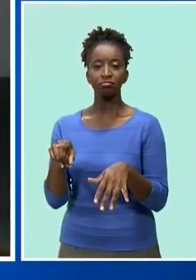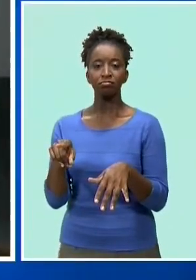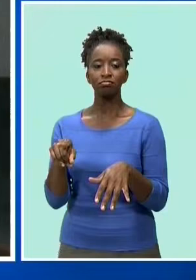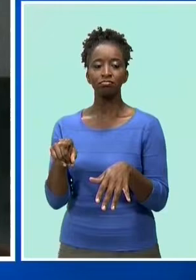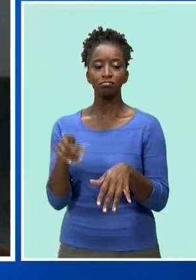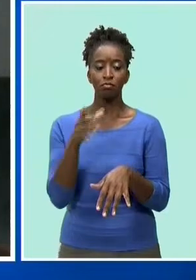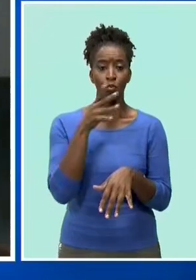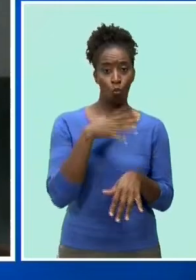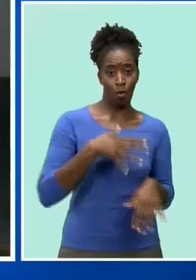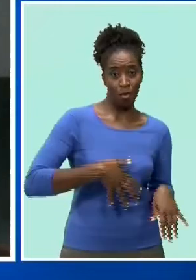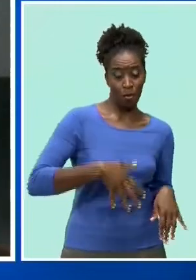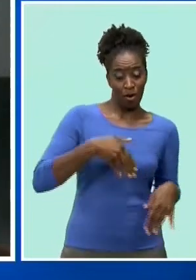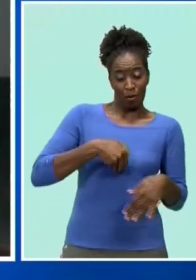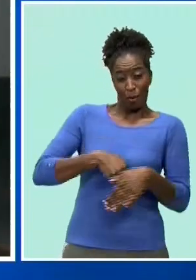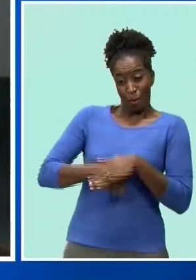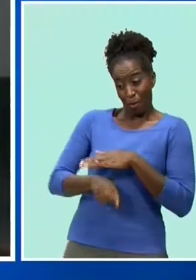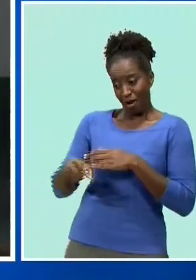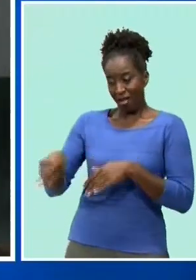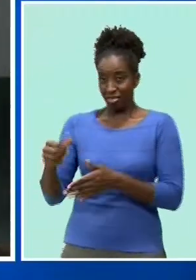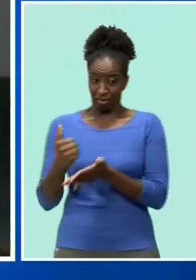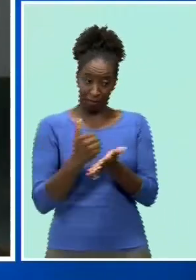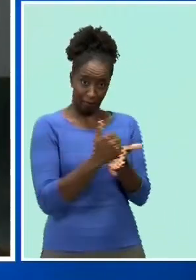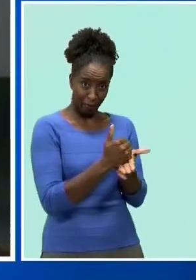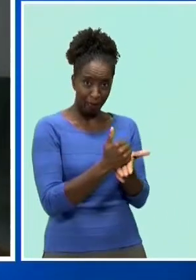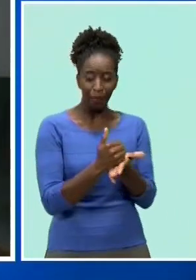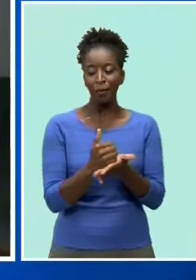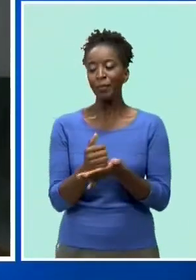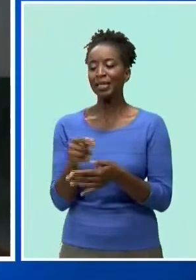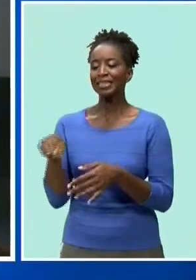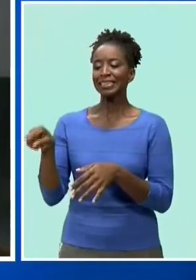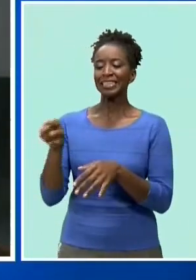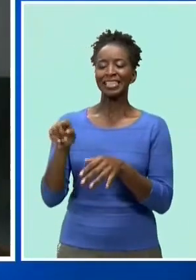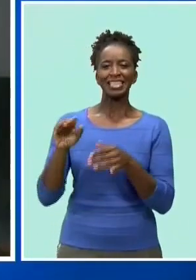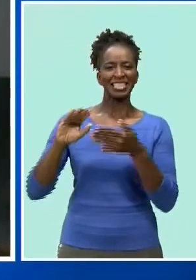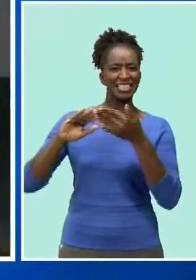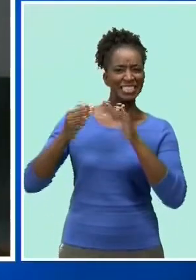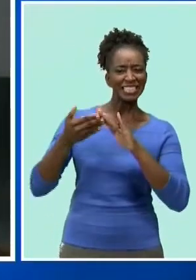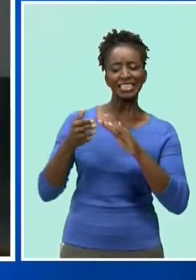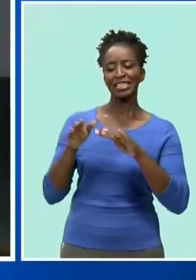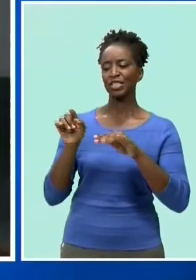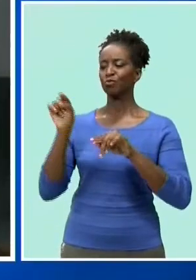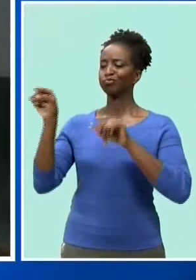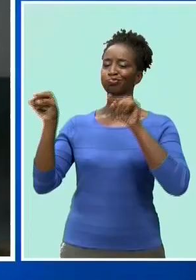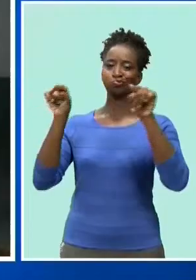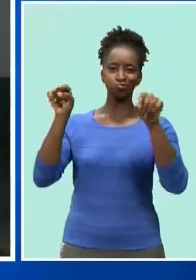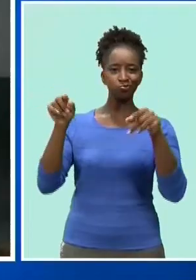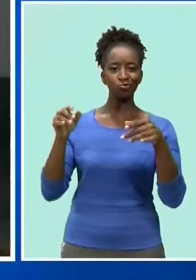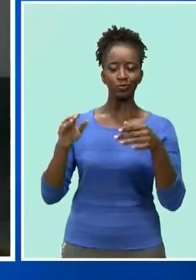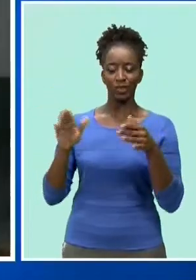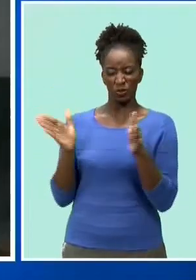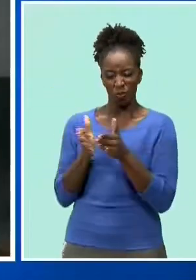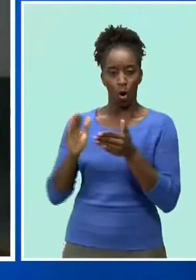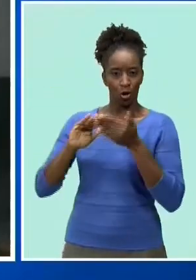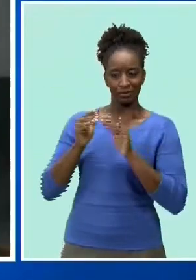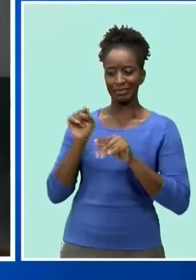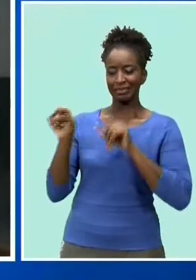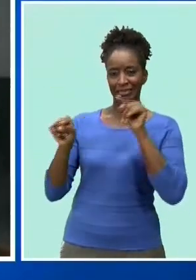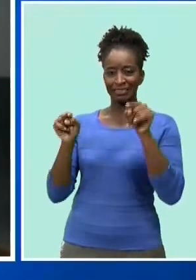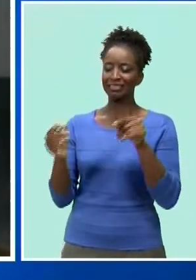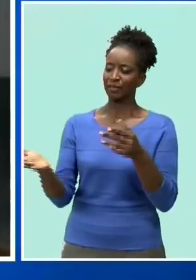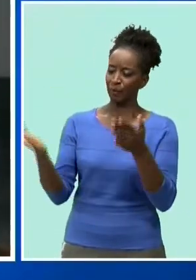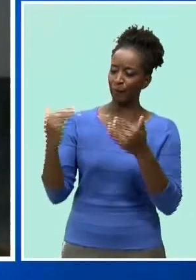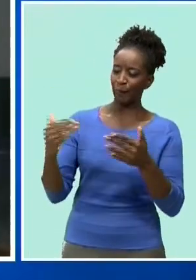the midwives in the various villages, you know. We're inviting them to be part of the